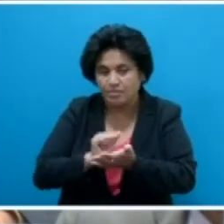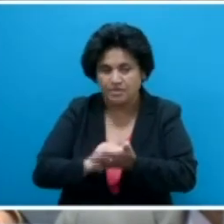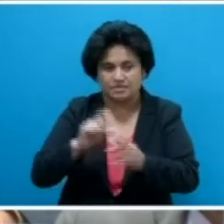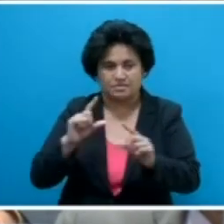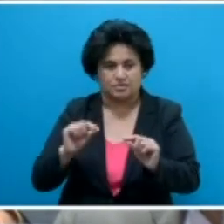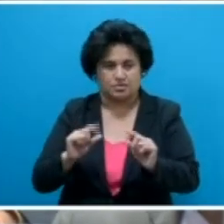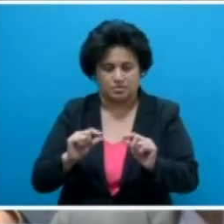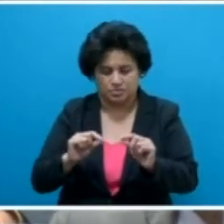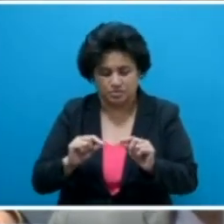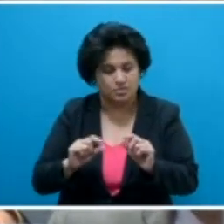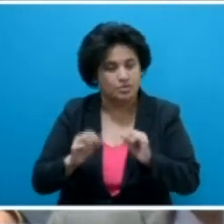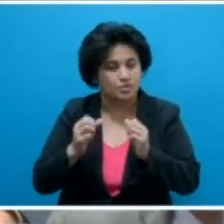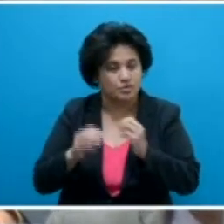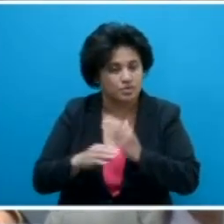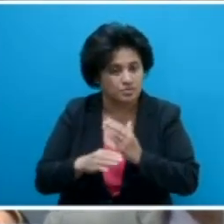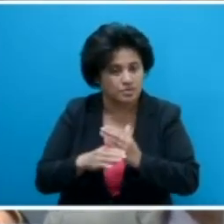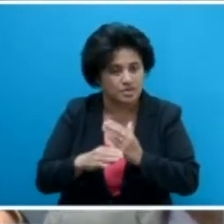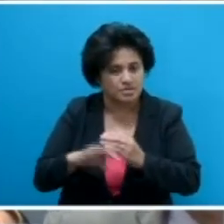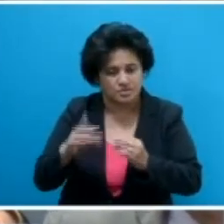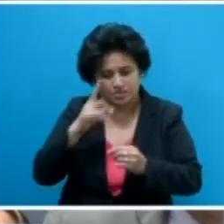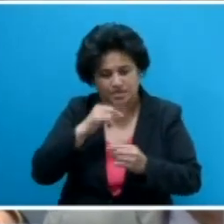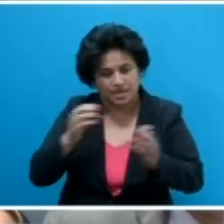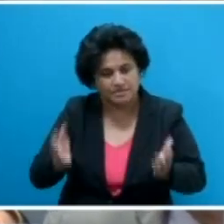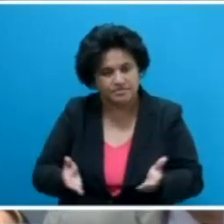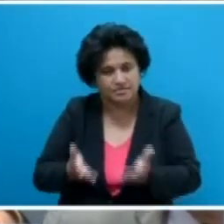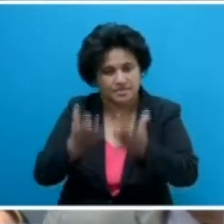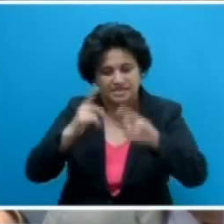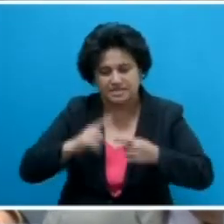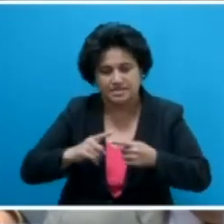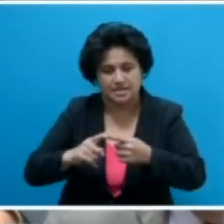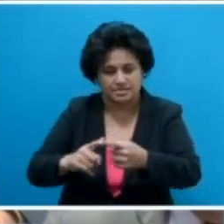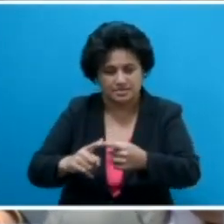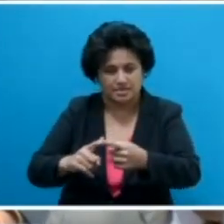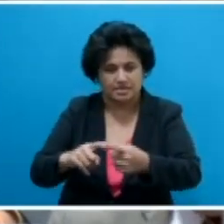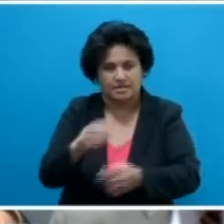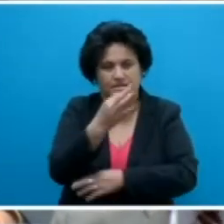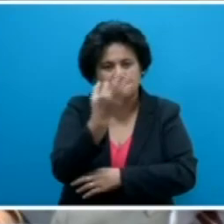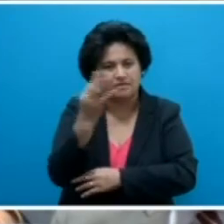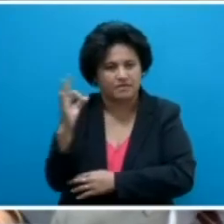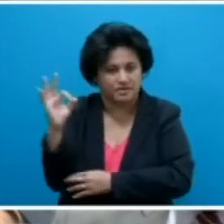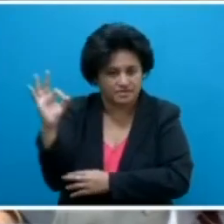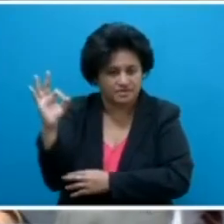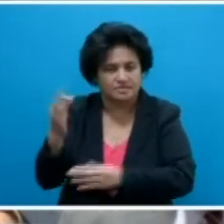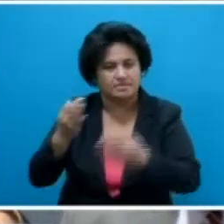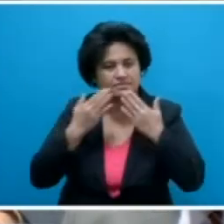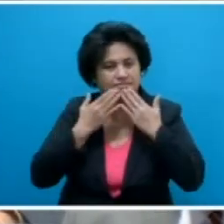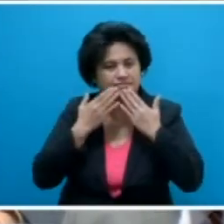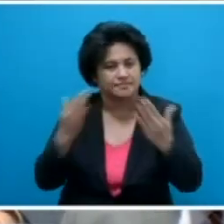government's mandate towards a sustainable forestry sector. Thank you and Dhanavad.